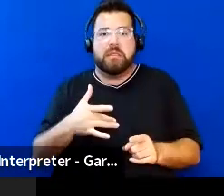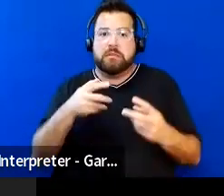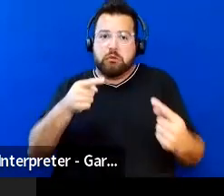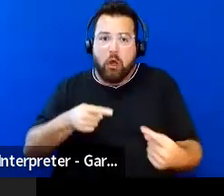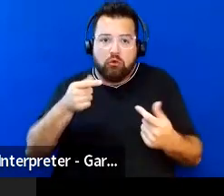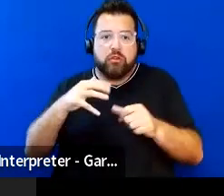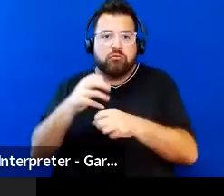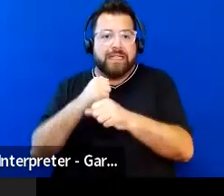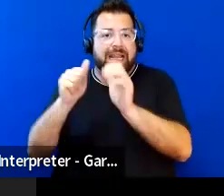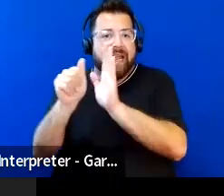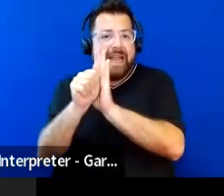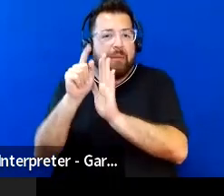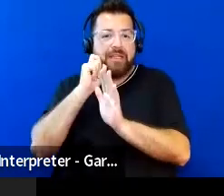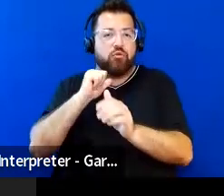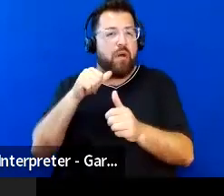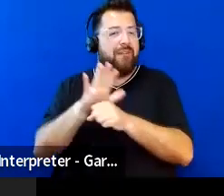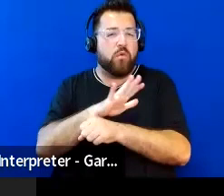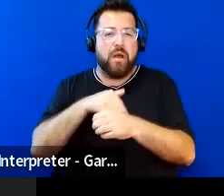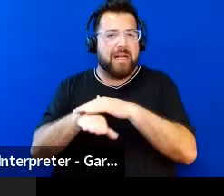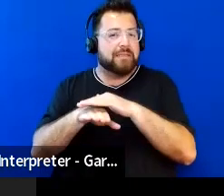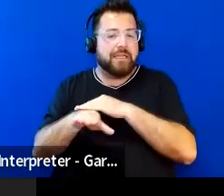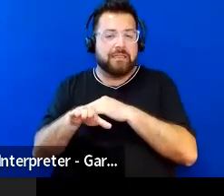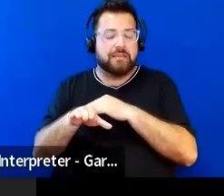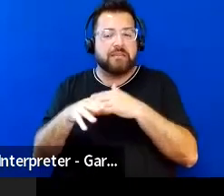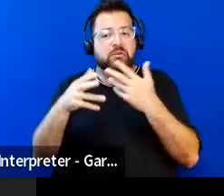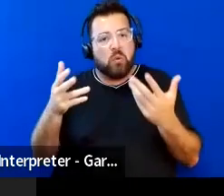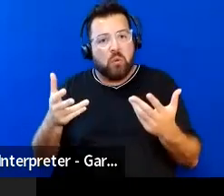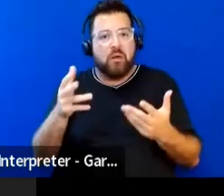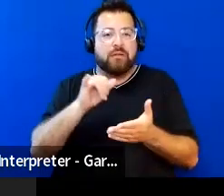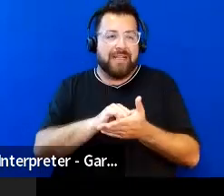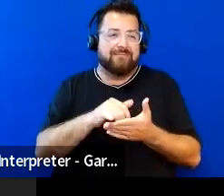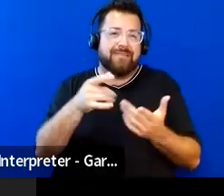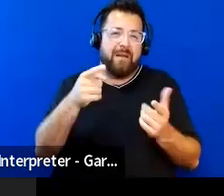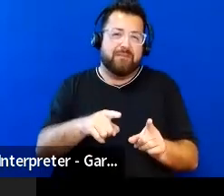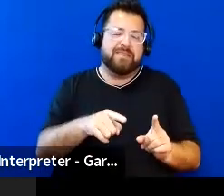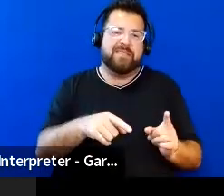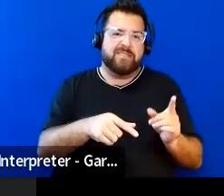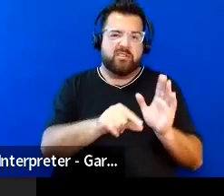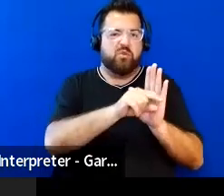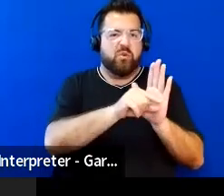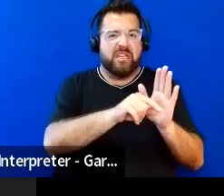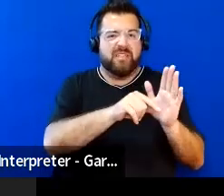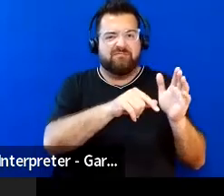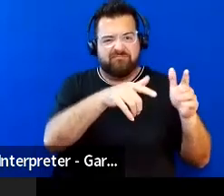full access to the materials. So that's where the poor grade comes in.